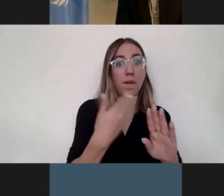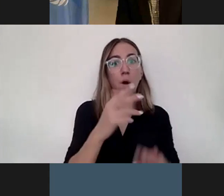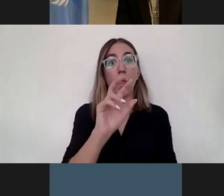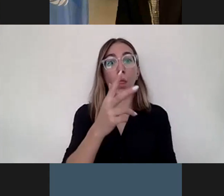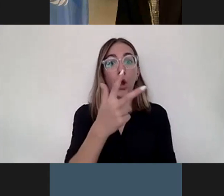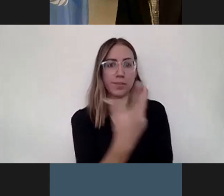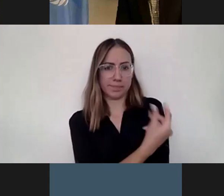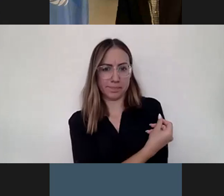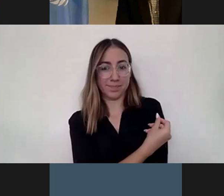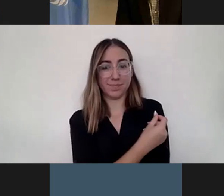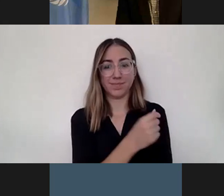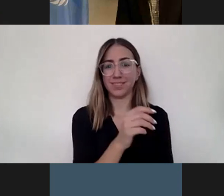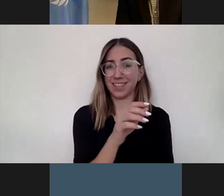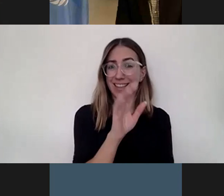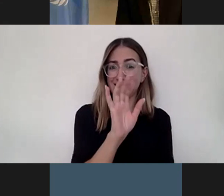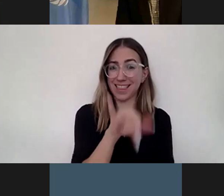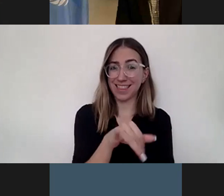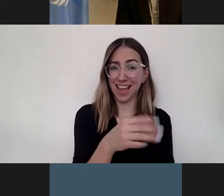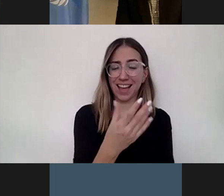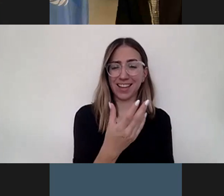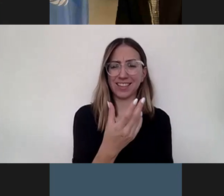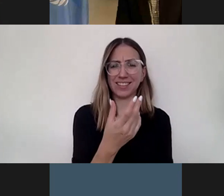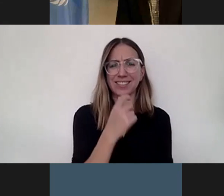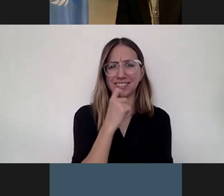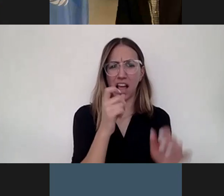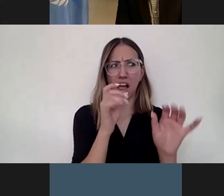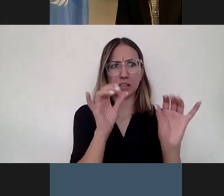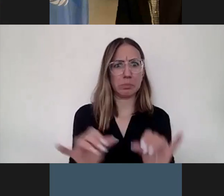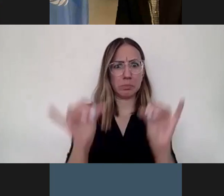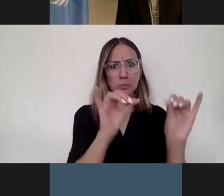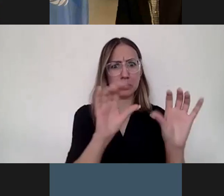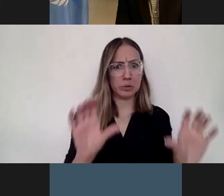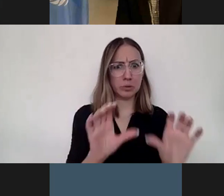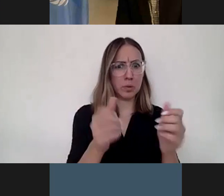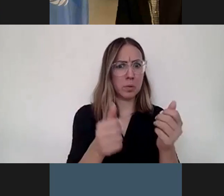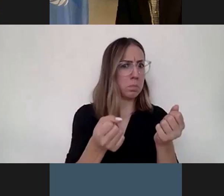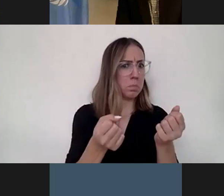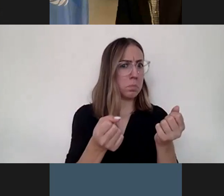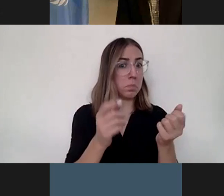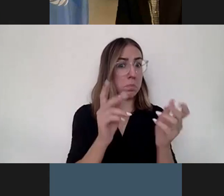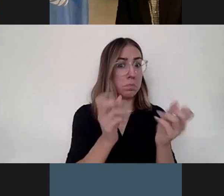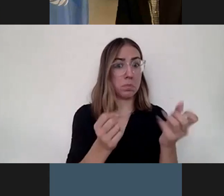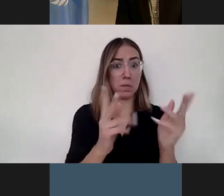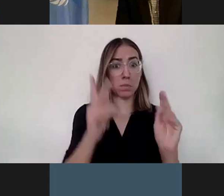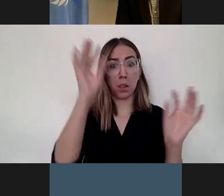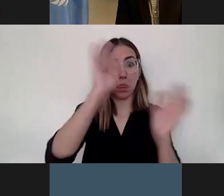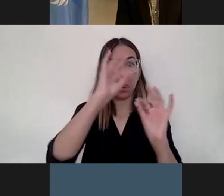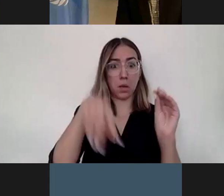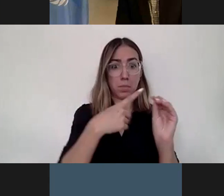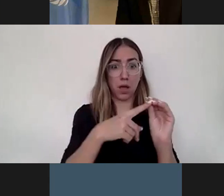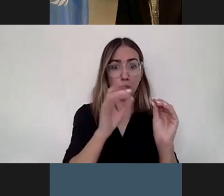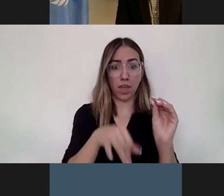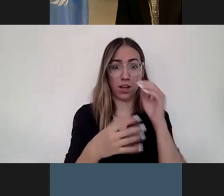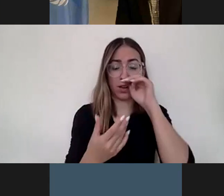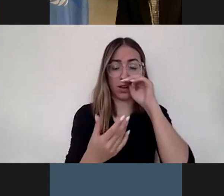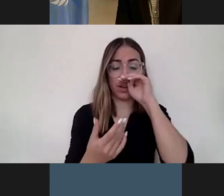dose. Is that's not routinely done. I know most people have no idea what percentage of protection